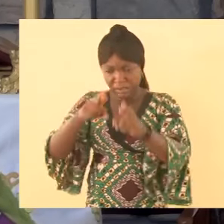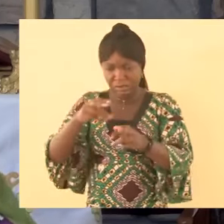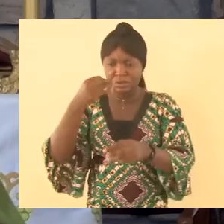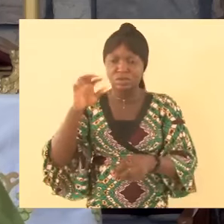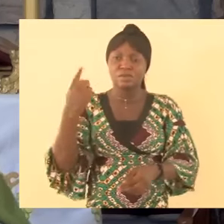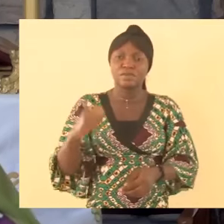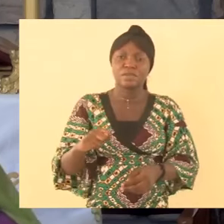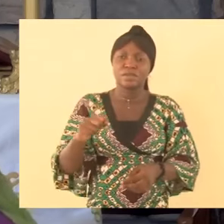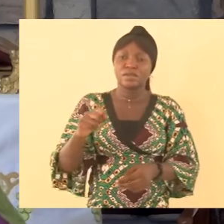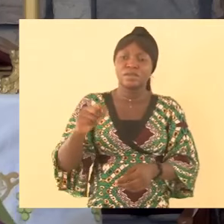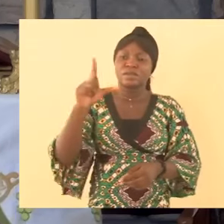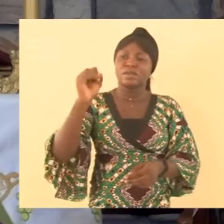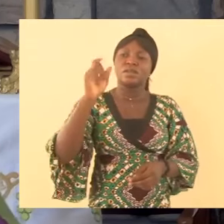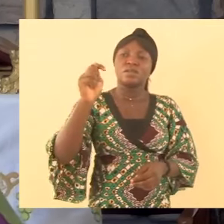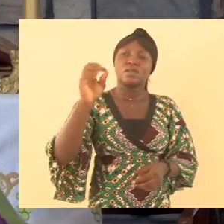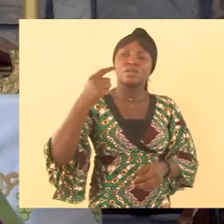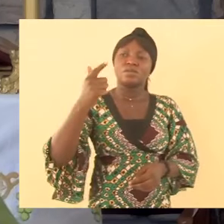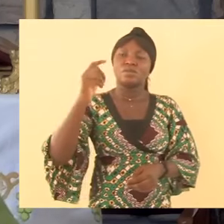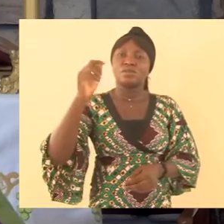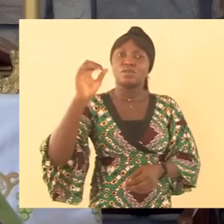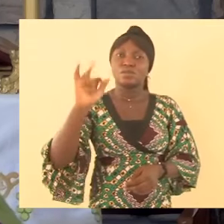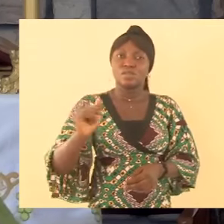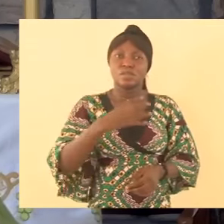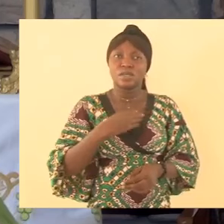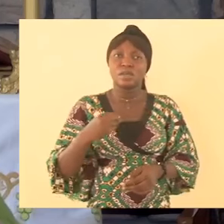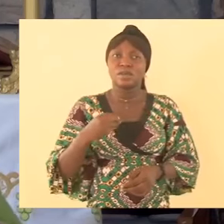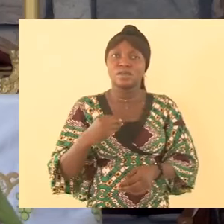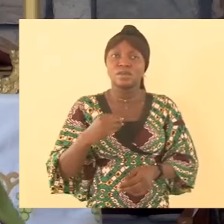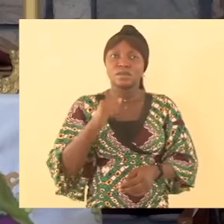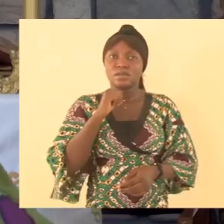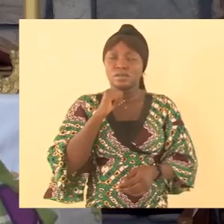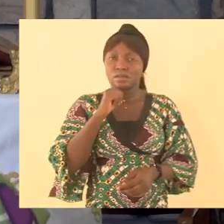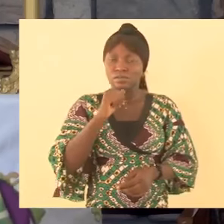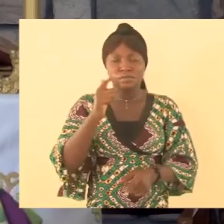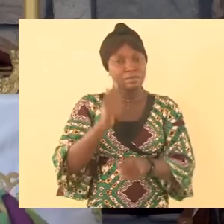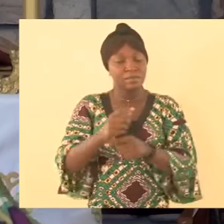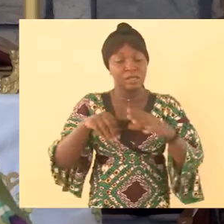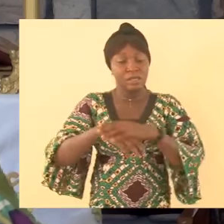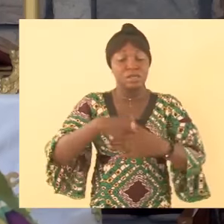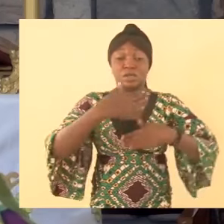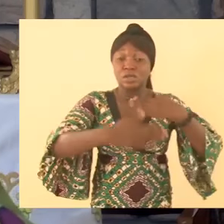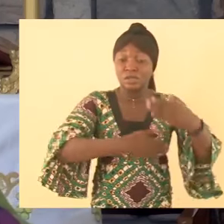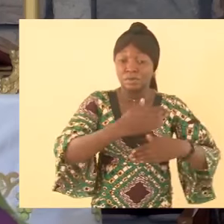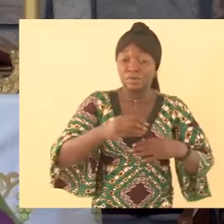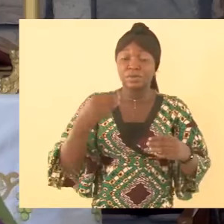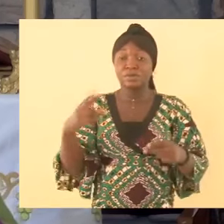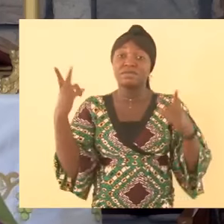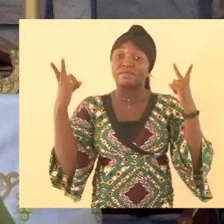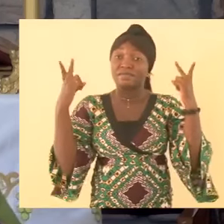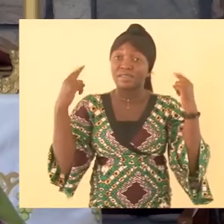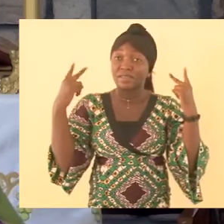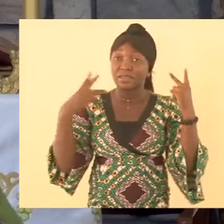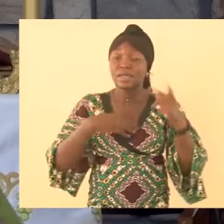integrity of the liturgy are sometimes violated. In the process, a dose of